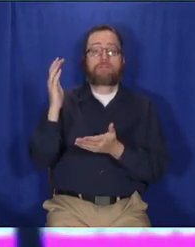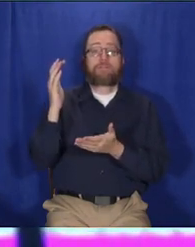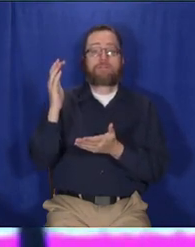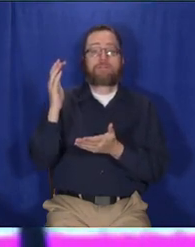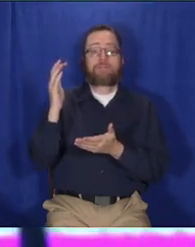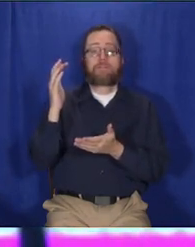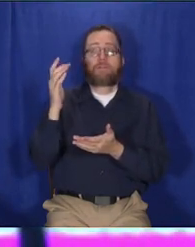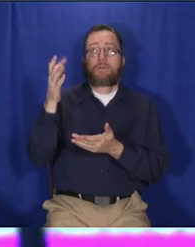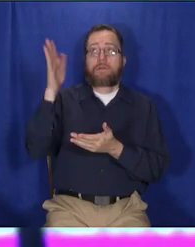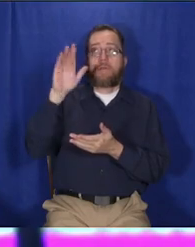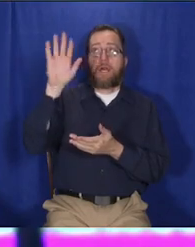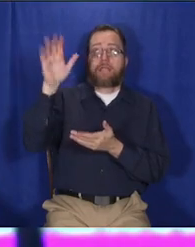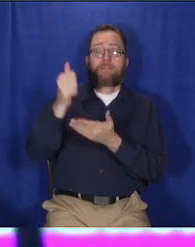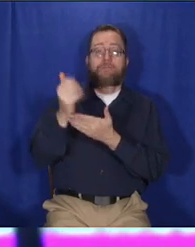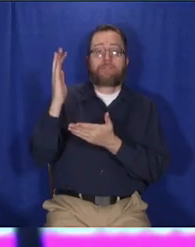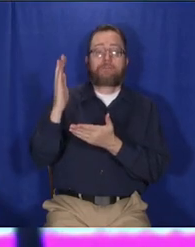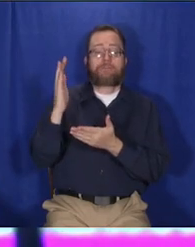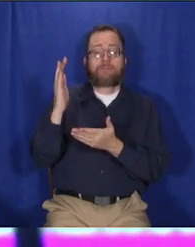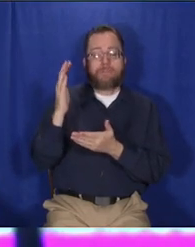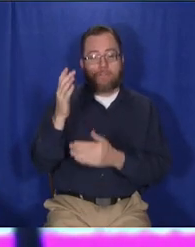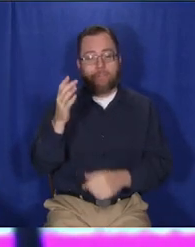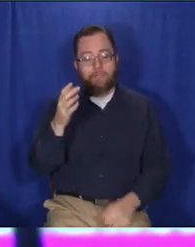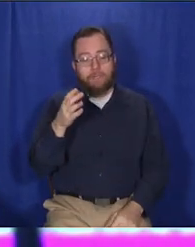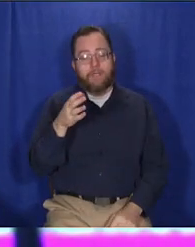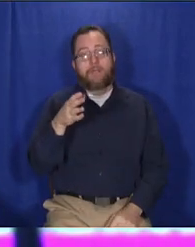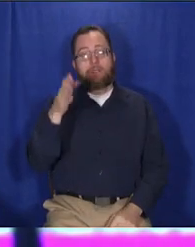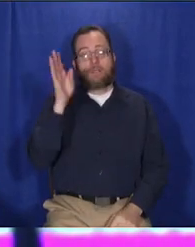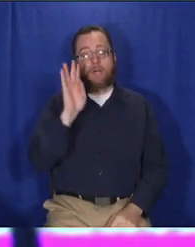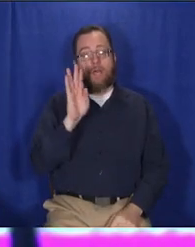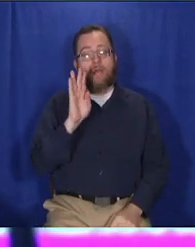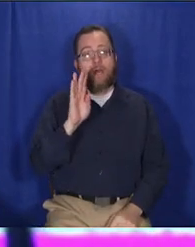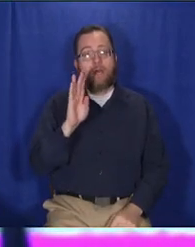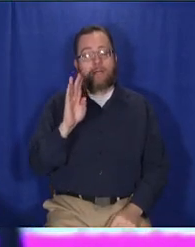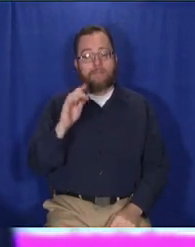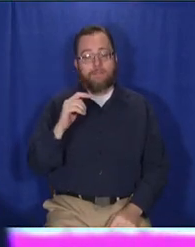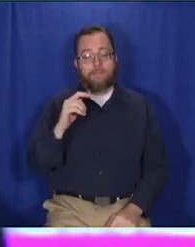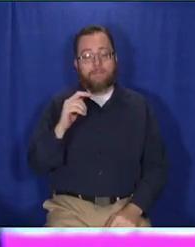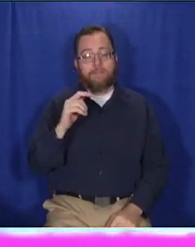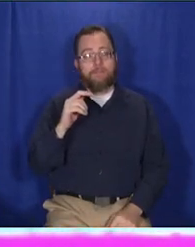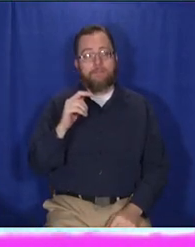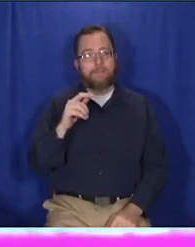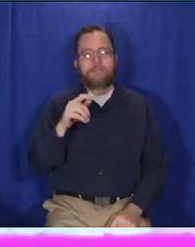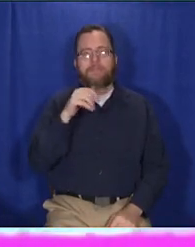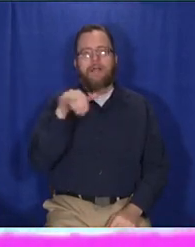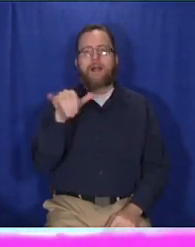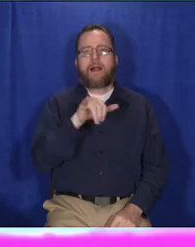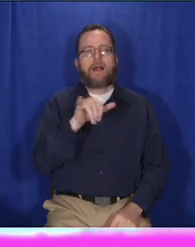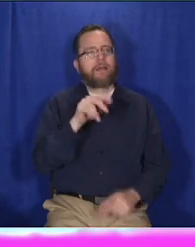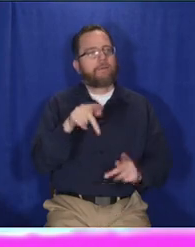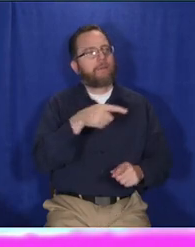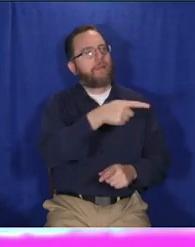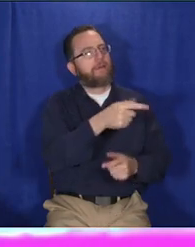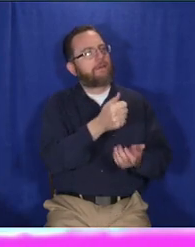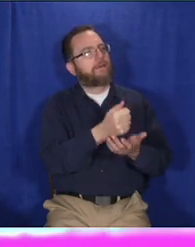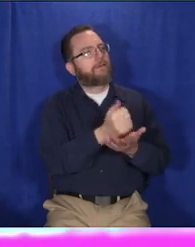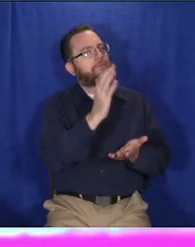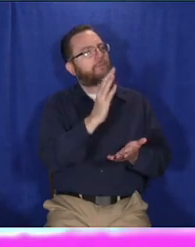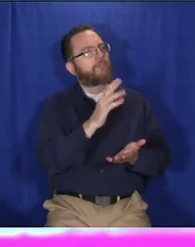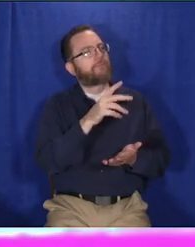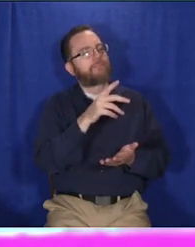wealth. I can give you a $5 bill. That's me giving out of my wealth. That is not me giving in accordance to my wealth.